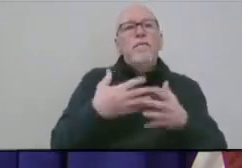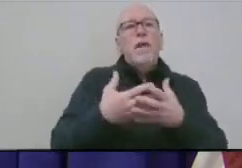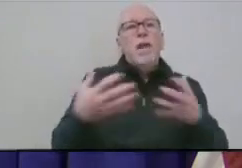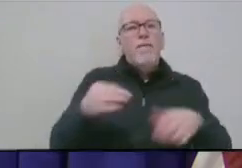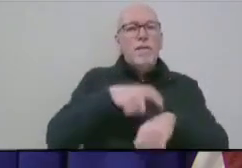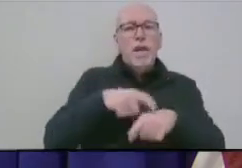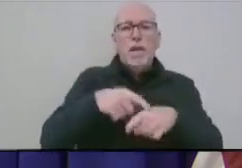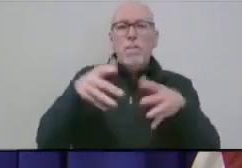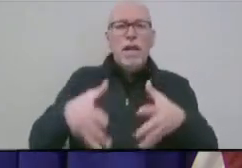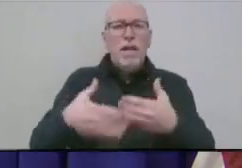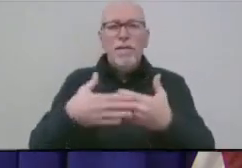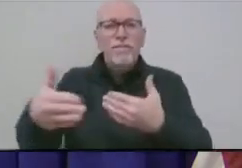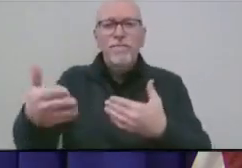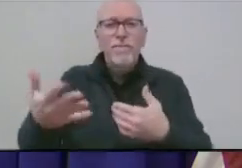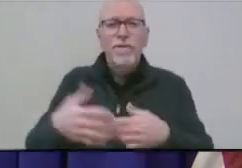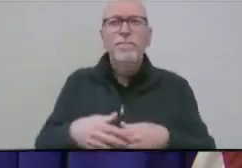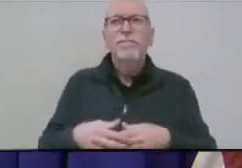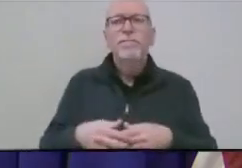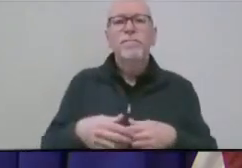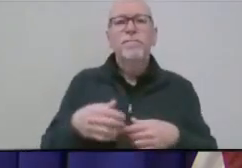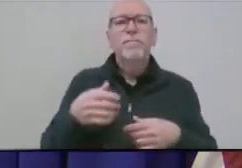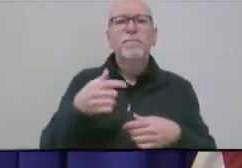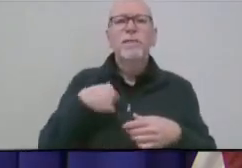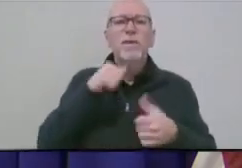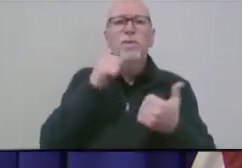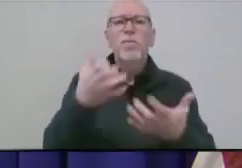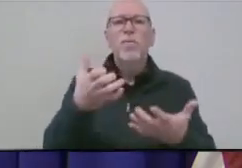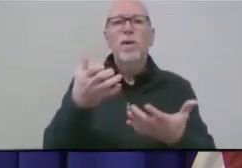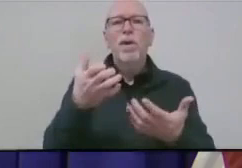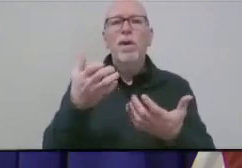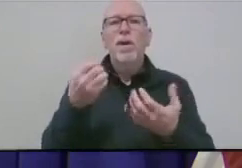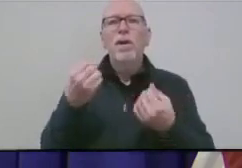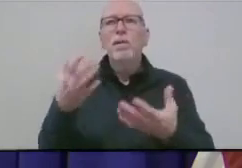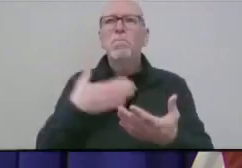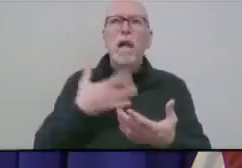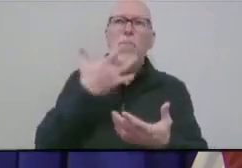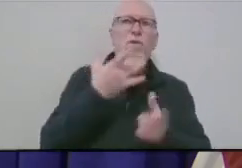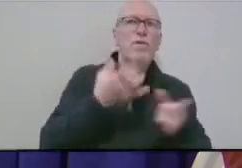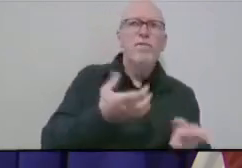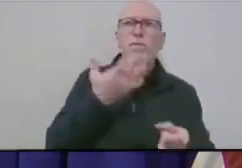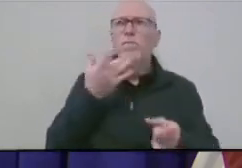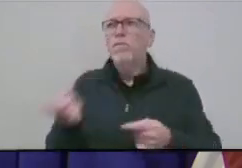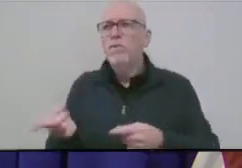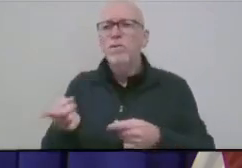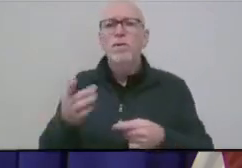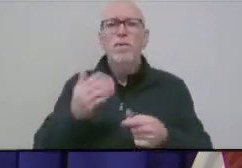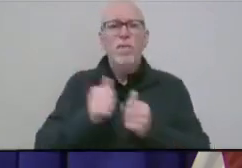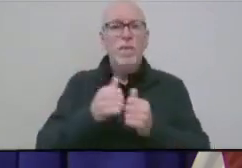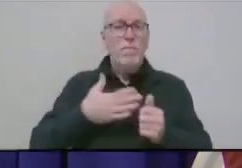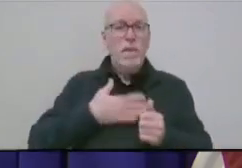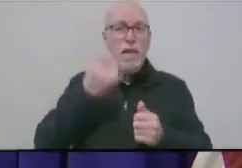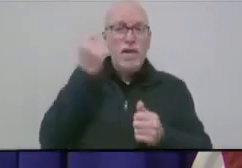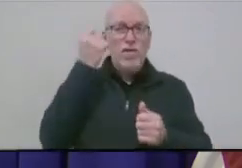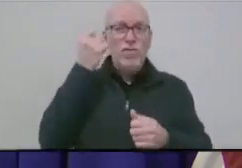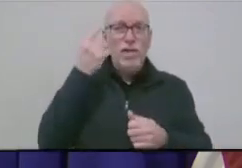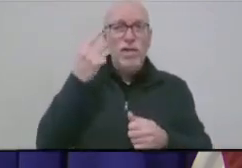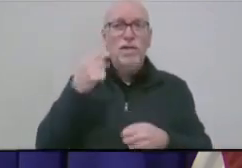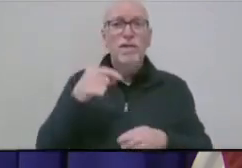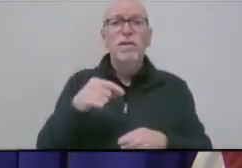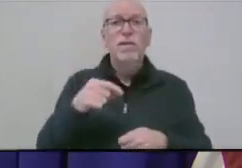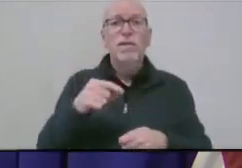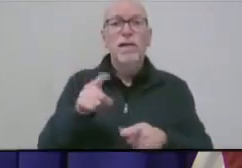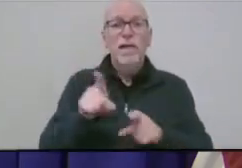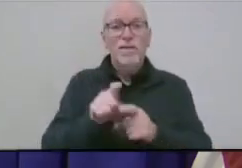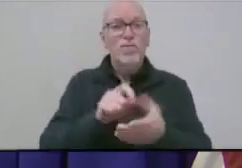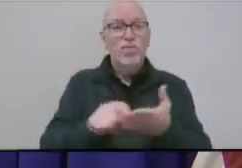left. I hate to give you a preference with my understanding as it is written